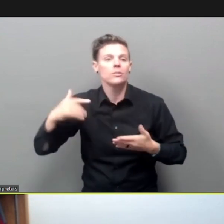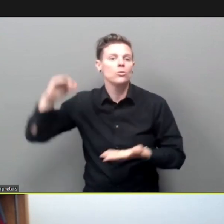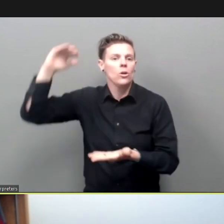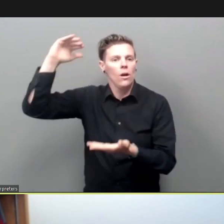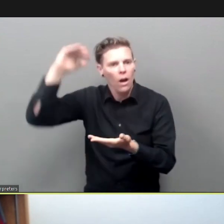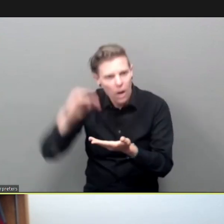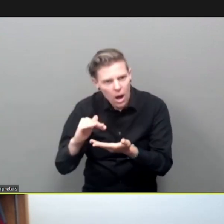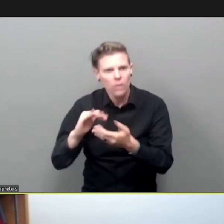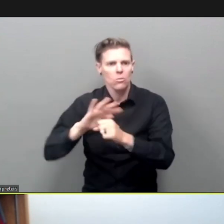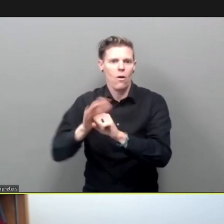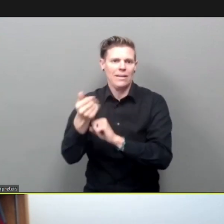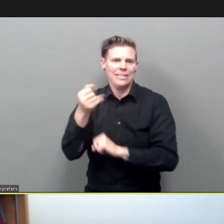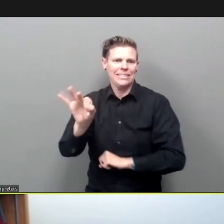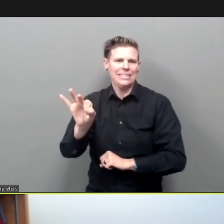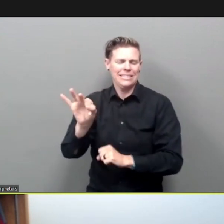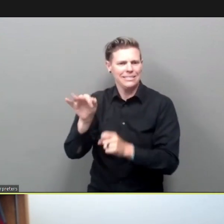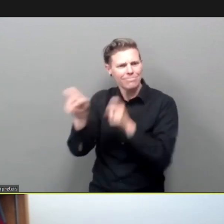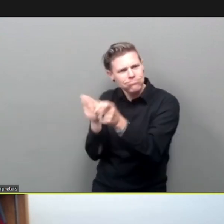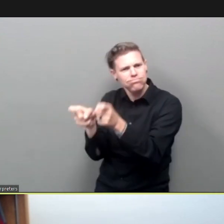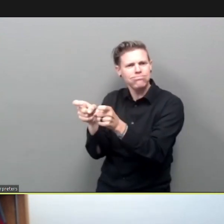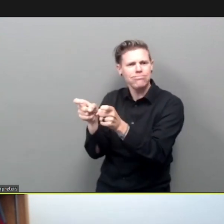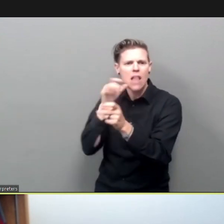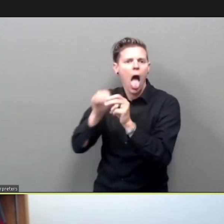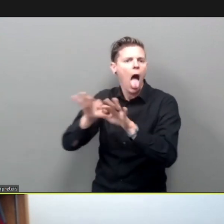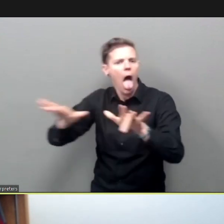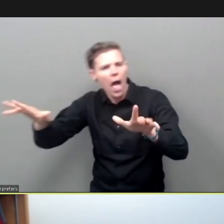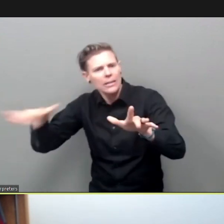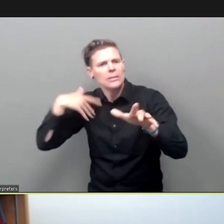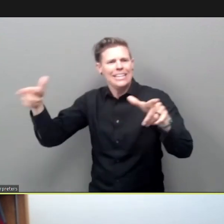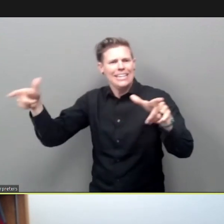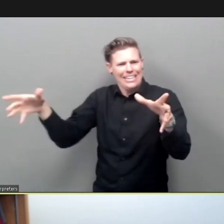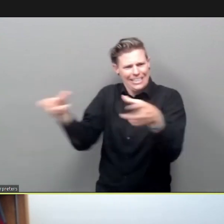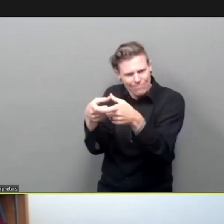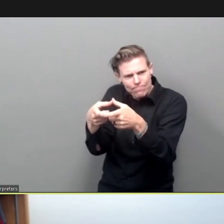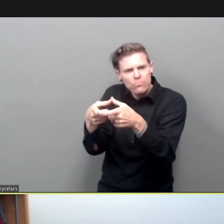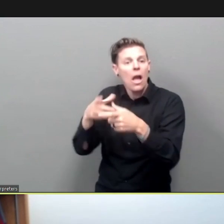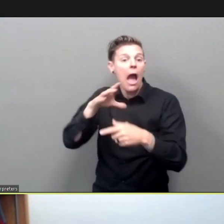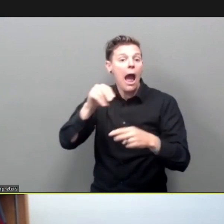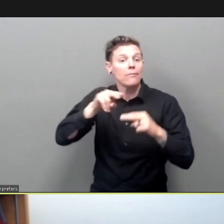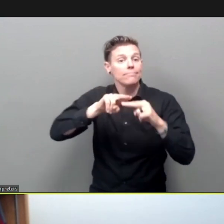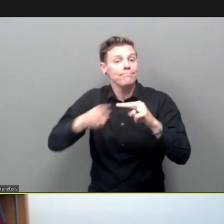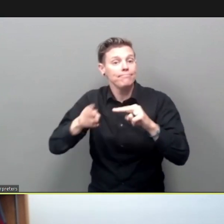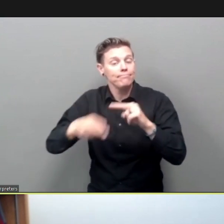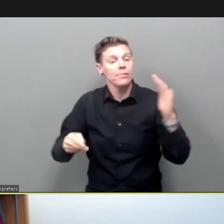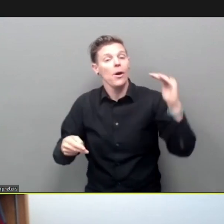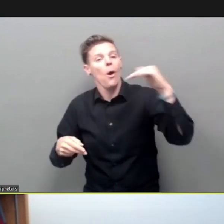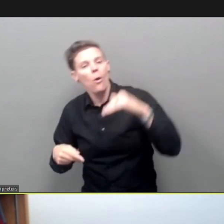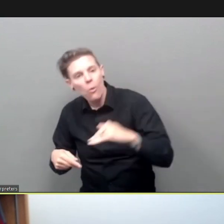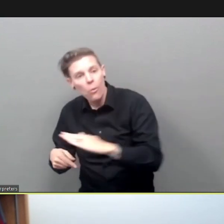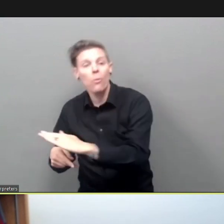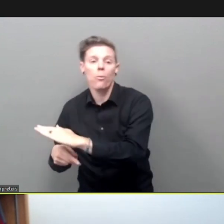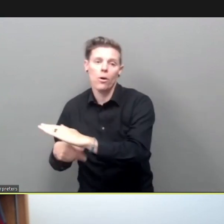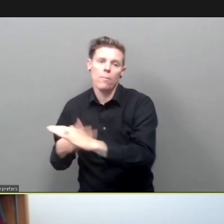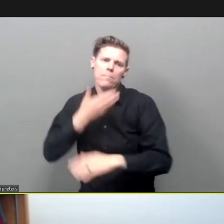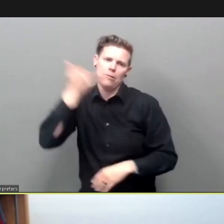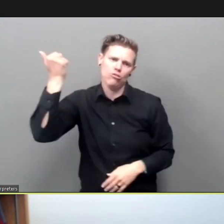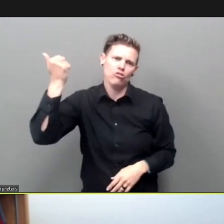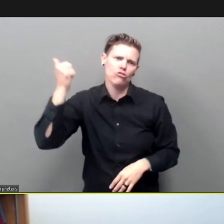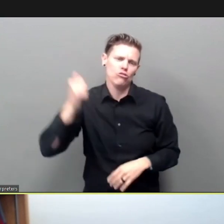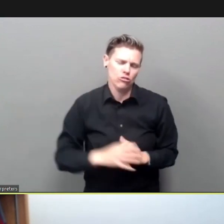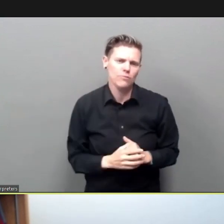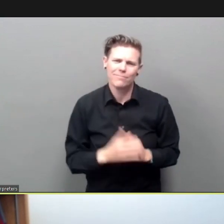us decrease our current case rates. So absolutely great question. I would say about currently